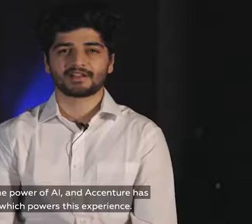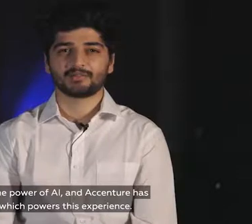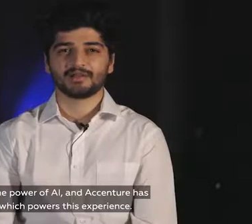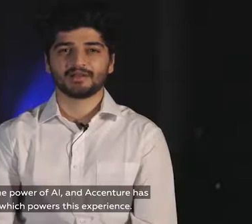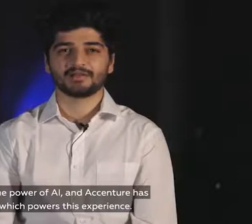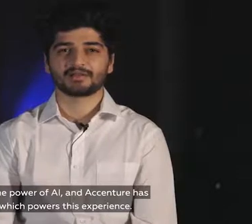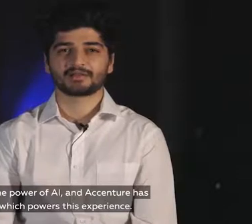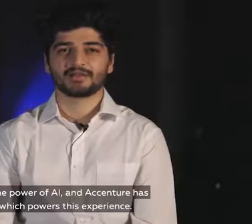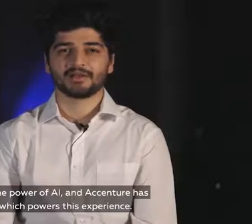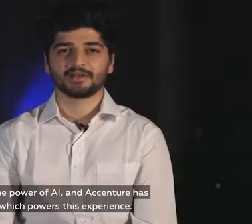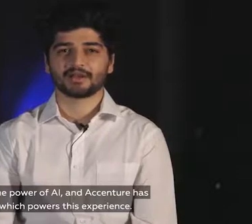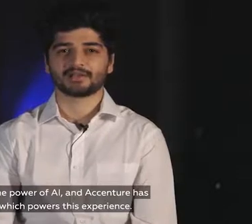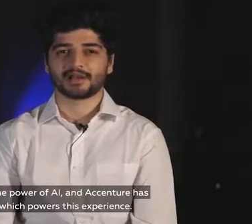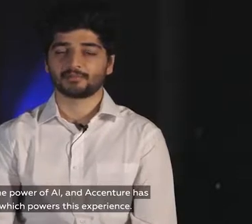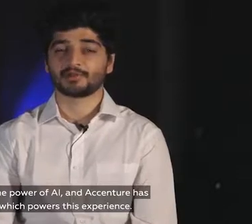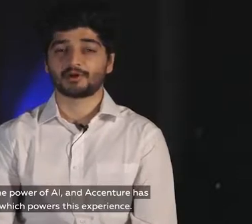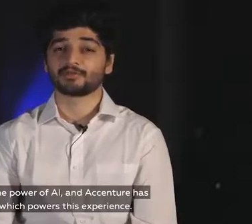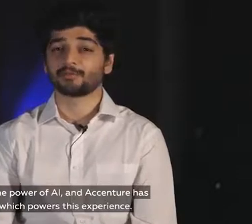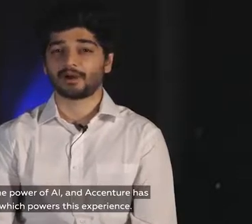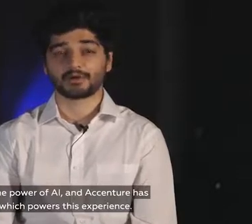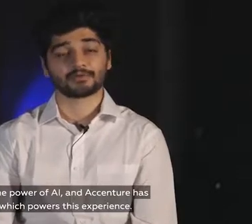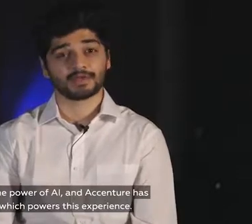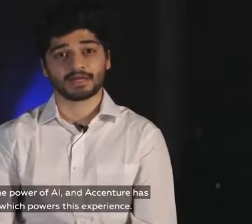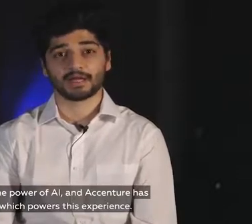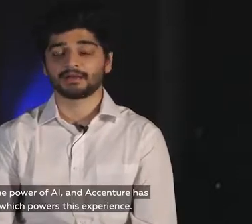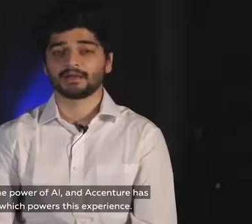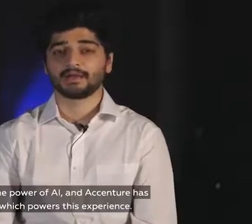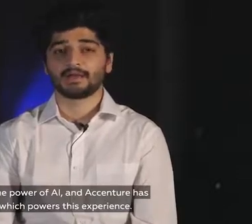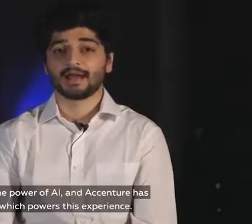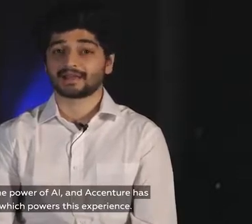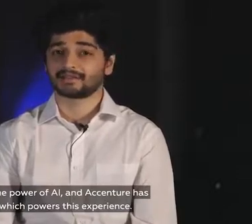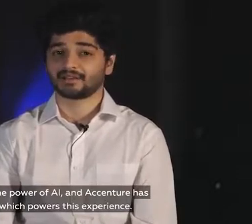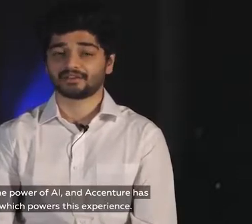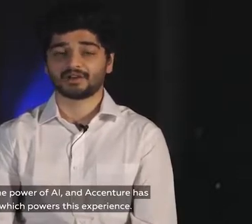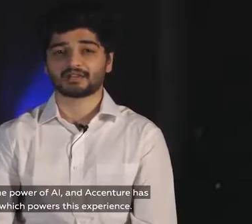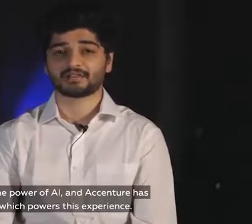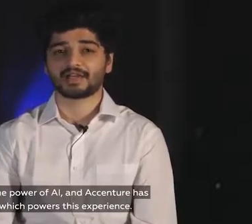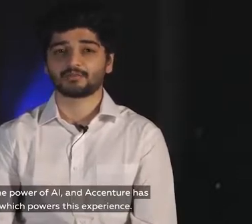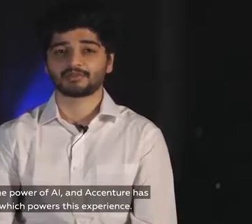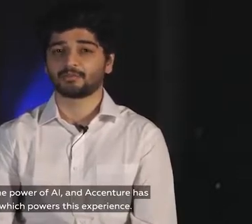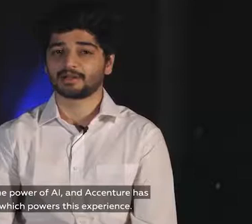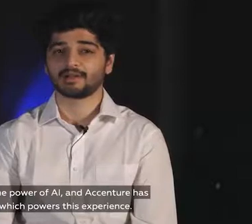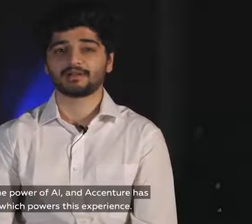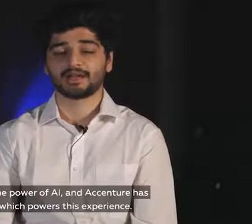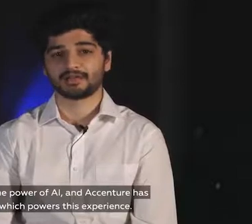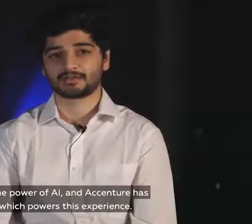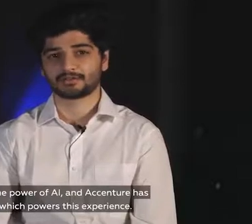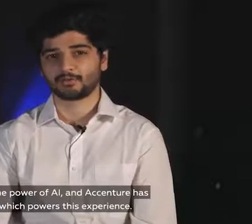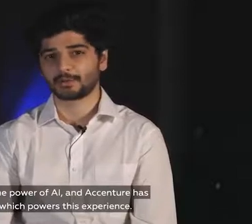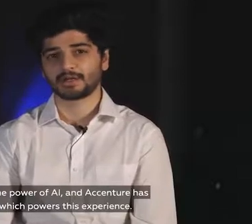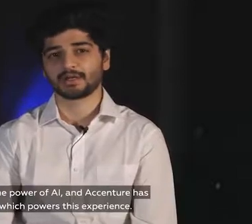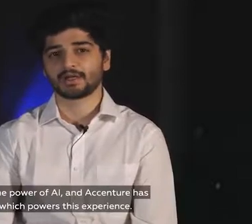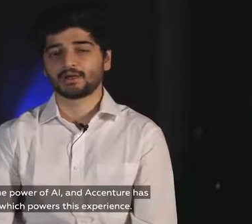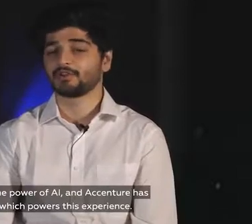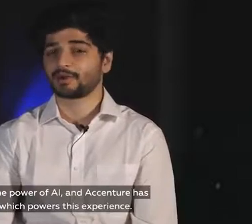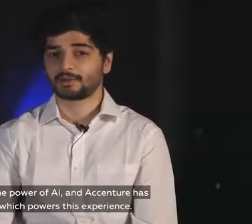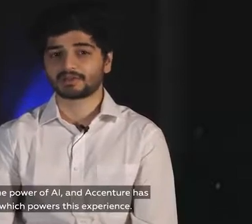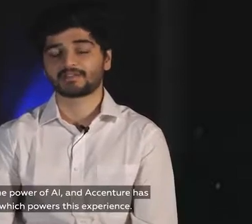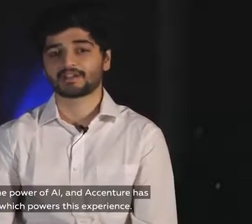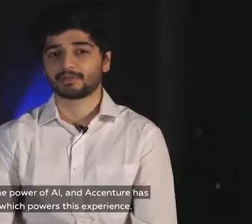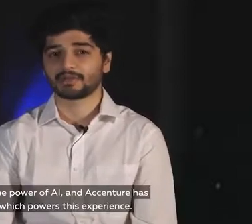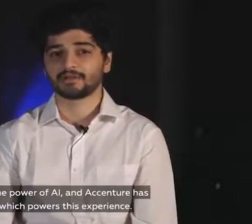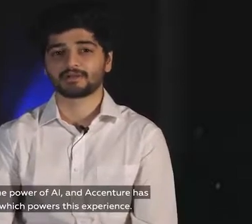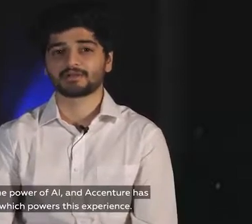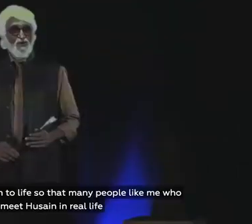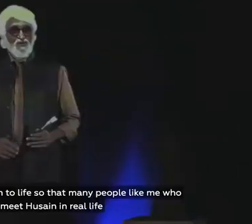This experience is a great example of the power of AI, and Accenture has helped us build the entire software which powers